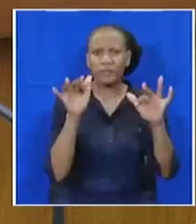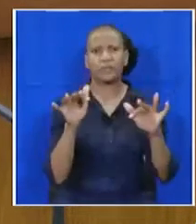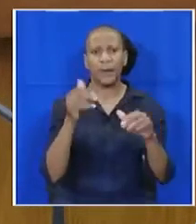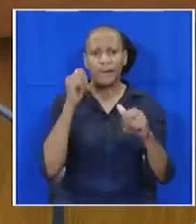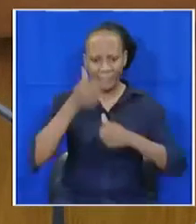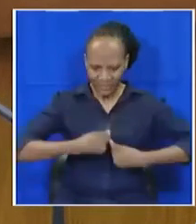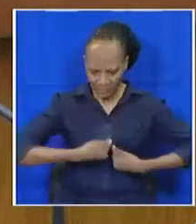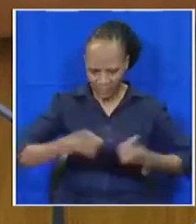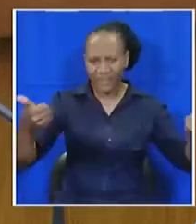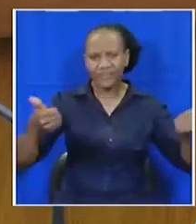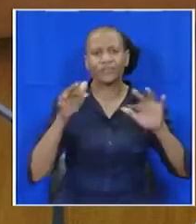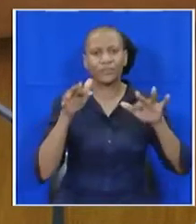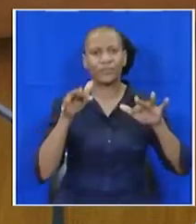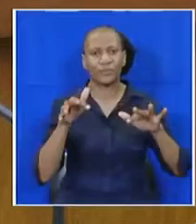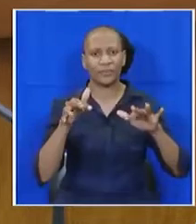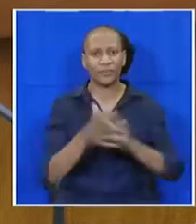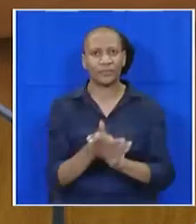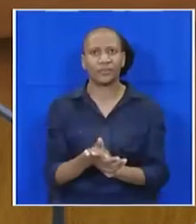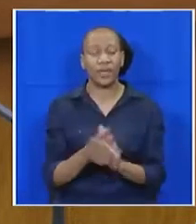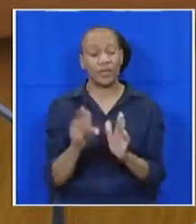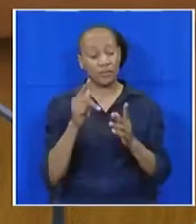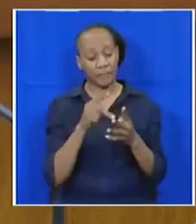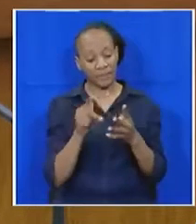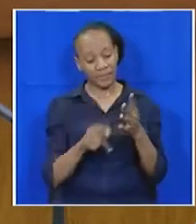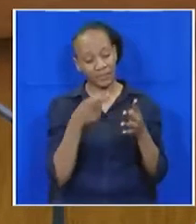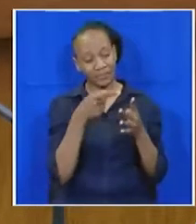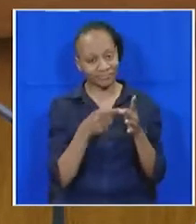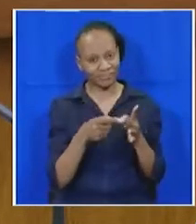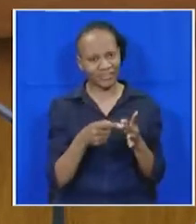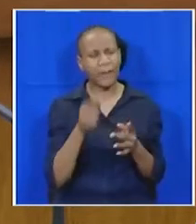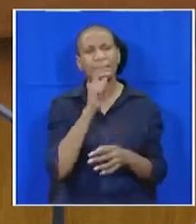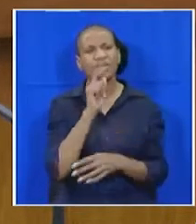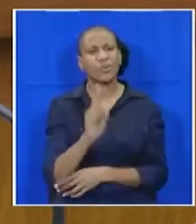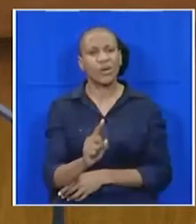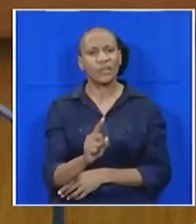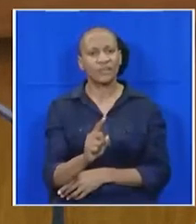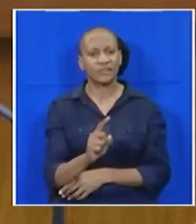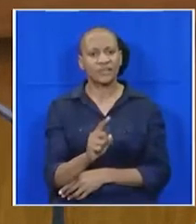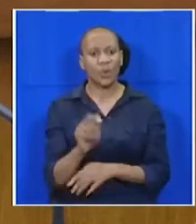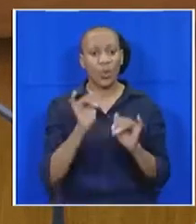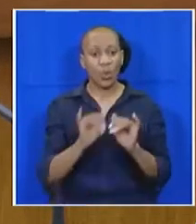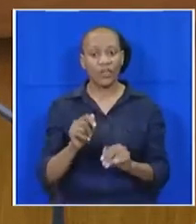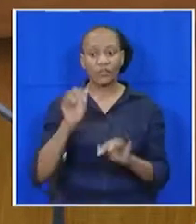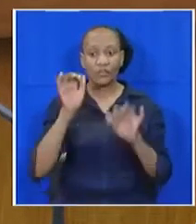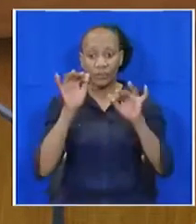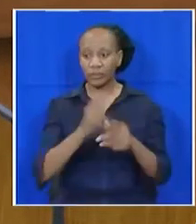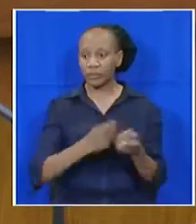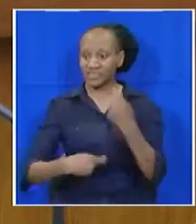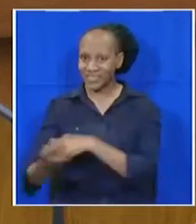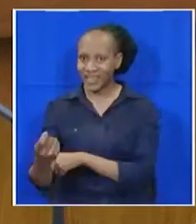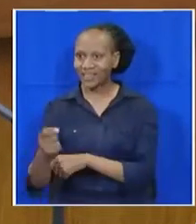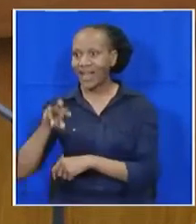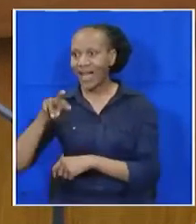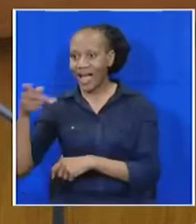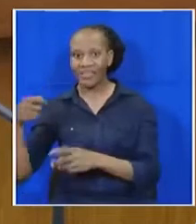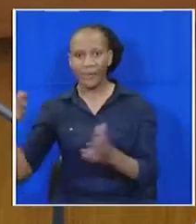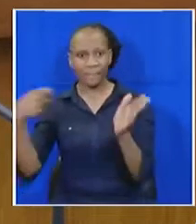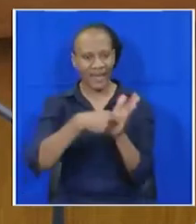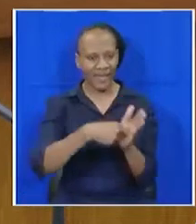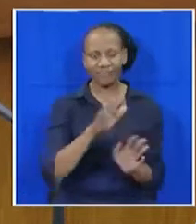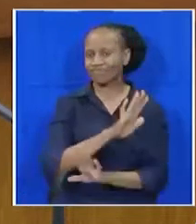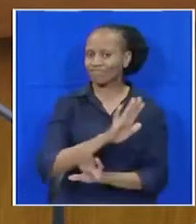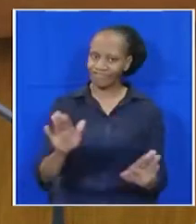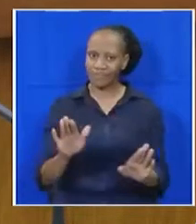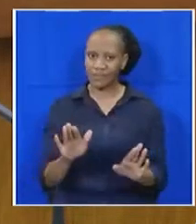as such. This principle goes beyond the limitation of the willing buyer, willing seller, and also resolve the